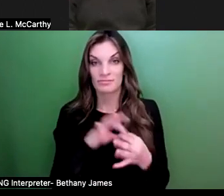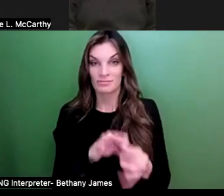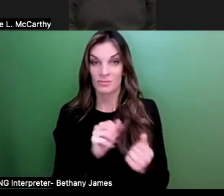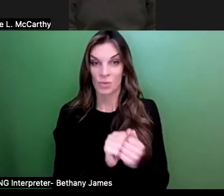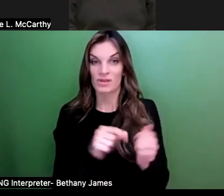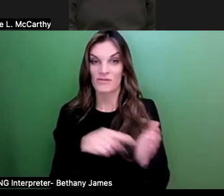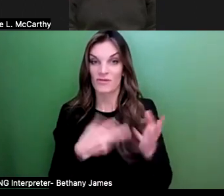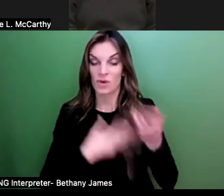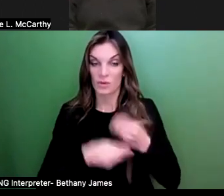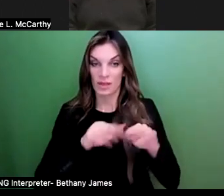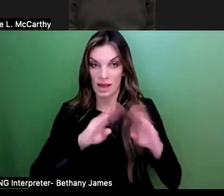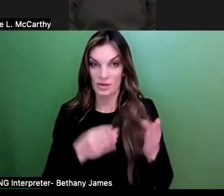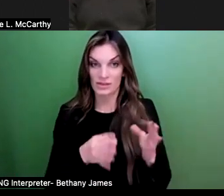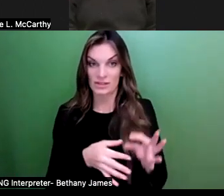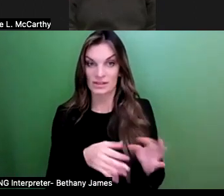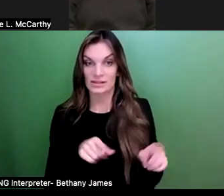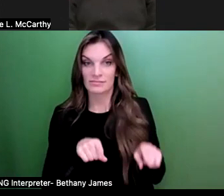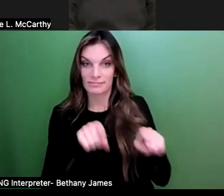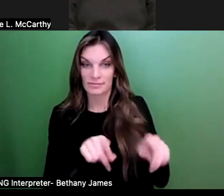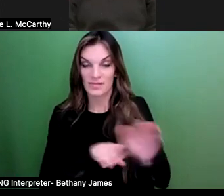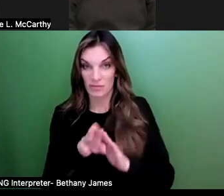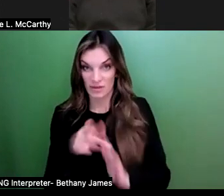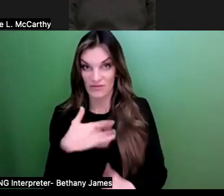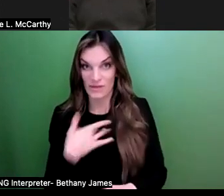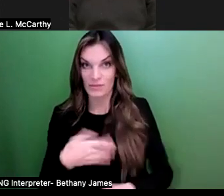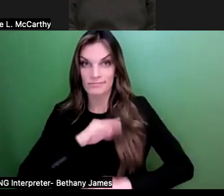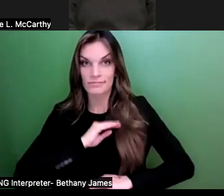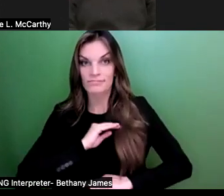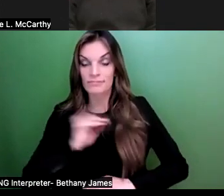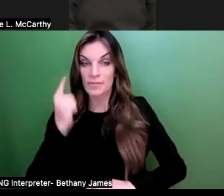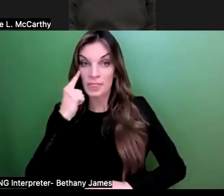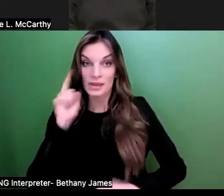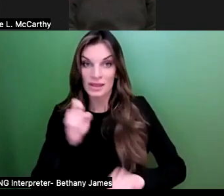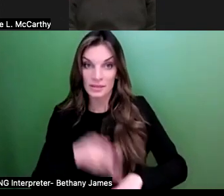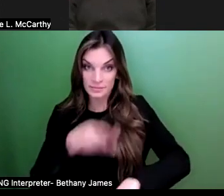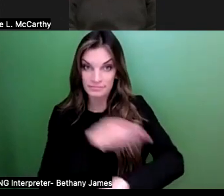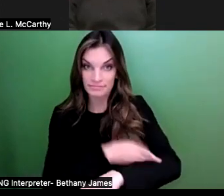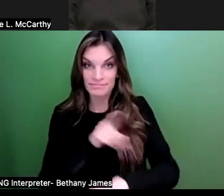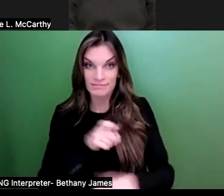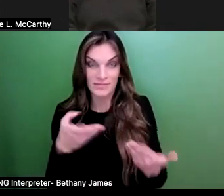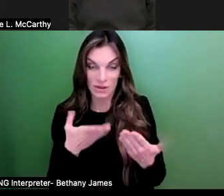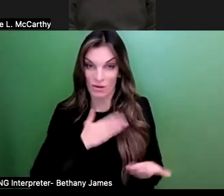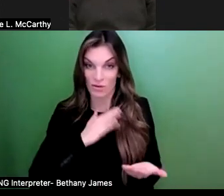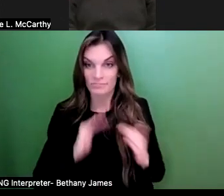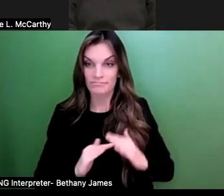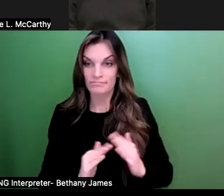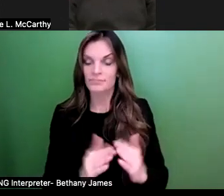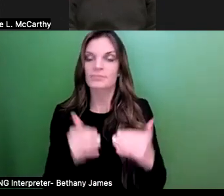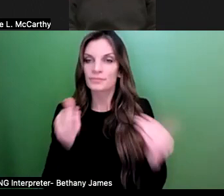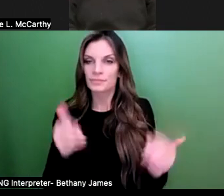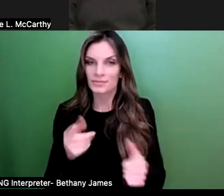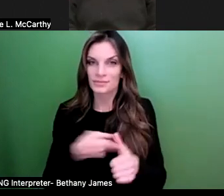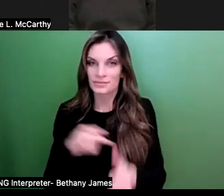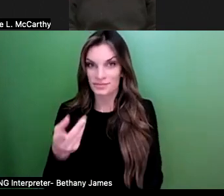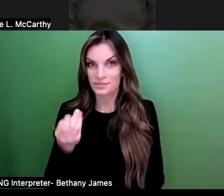sufficient? And do you see opportunities to create more affordable housing in Tarrytown? And we're going to begin with you, Mr.